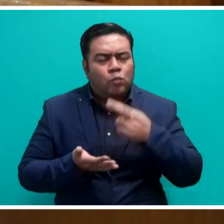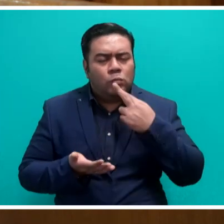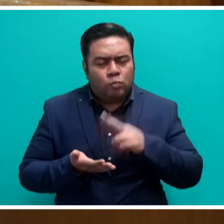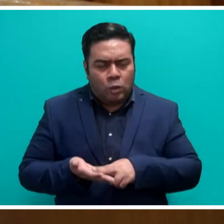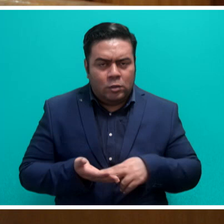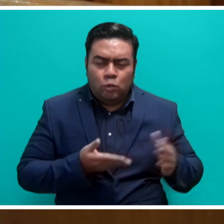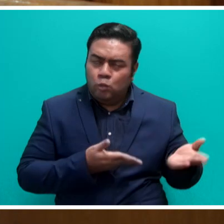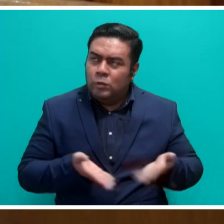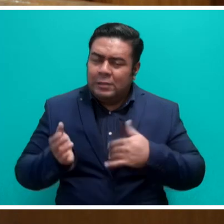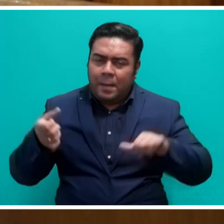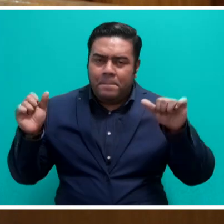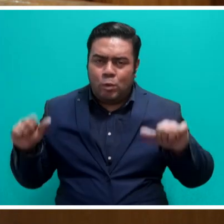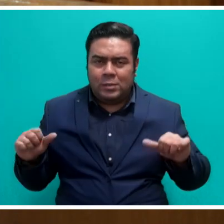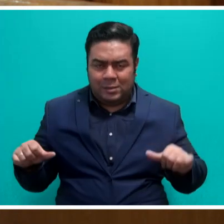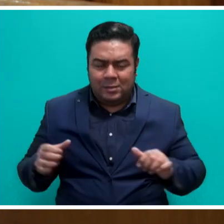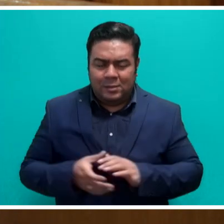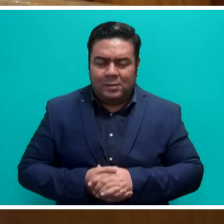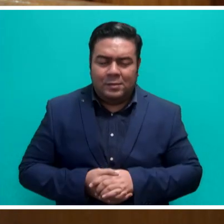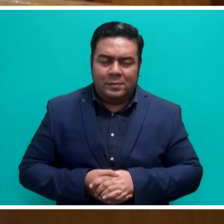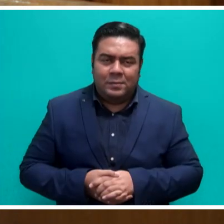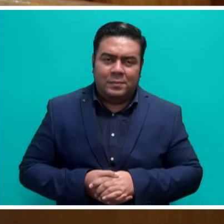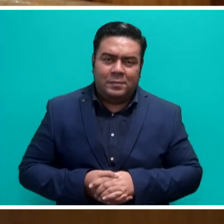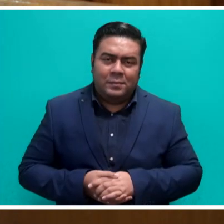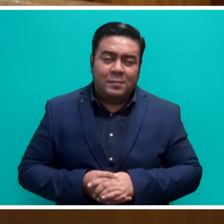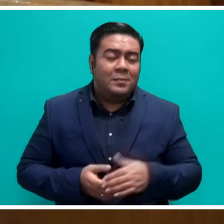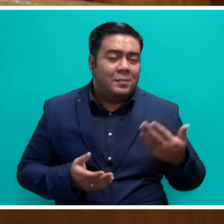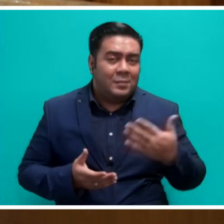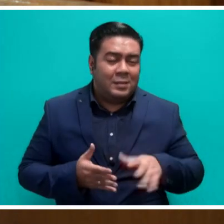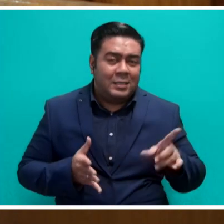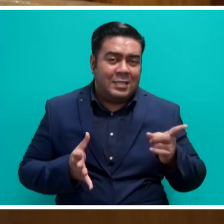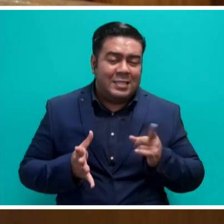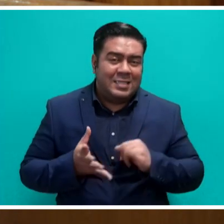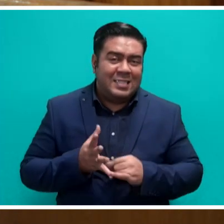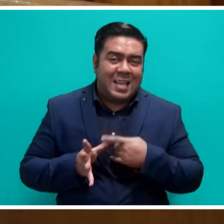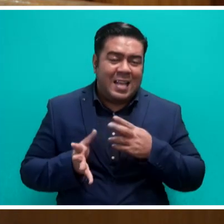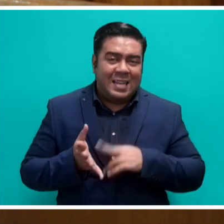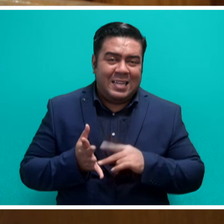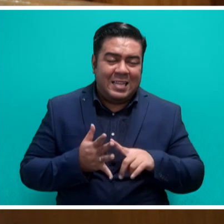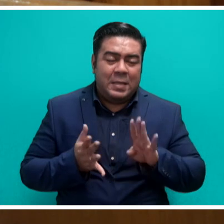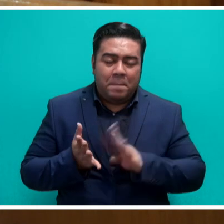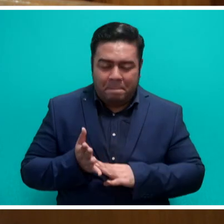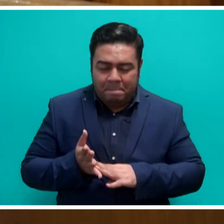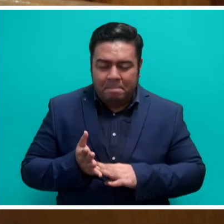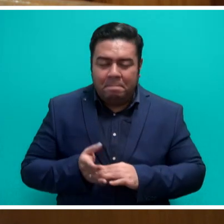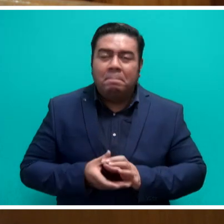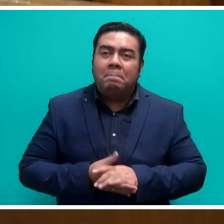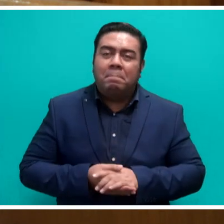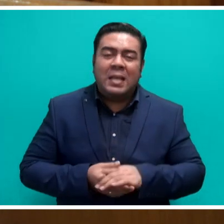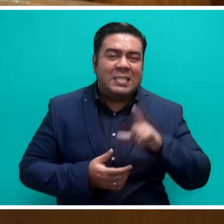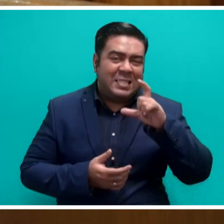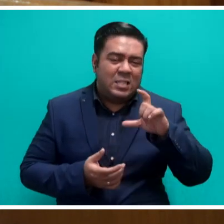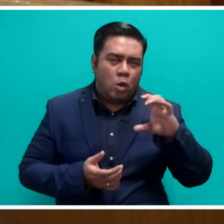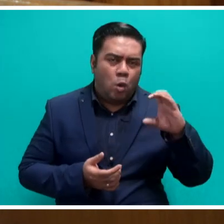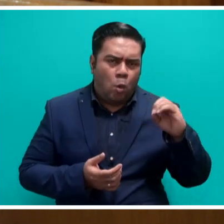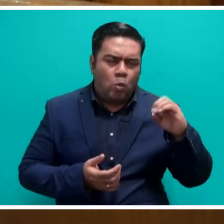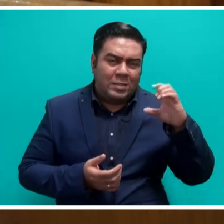His Excellency the President. In the case of Mr. Sanim, as Supervisor of Elections, the COC received